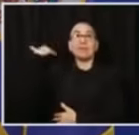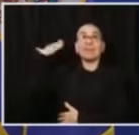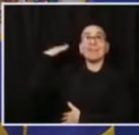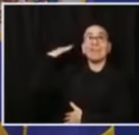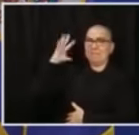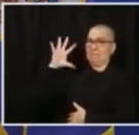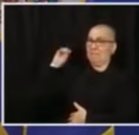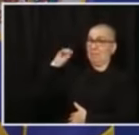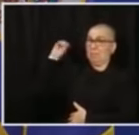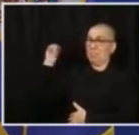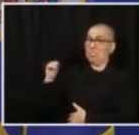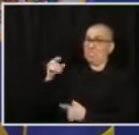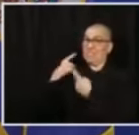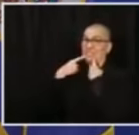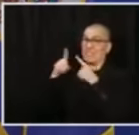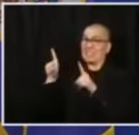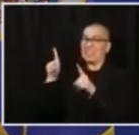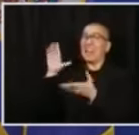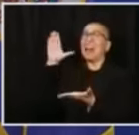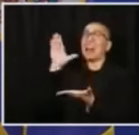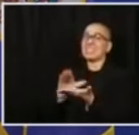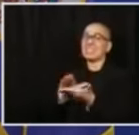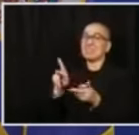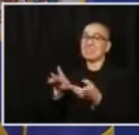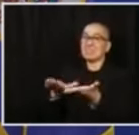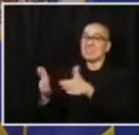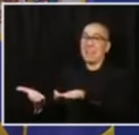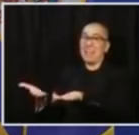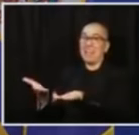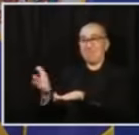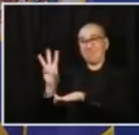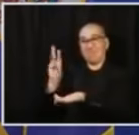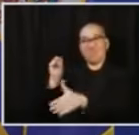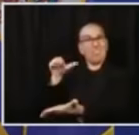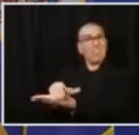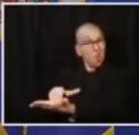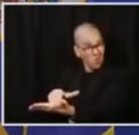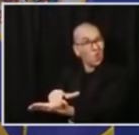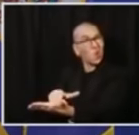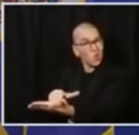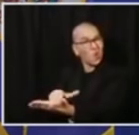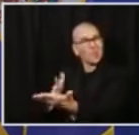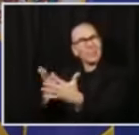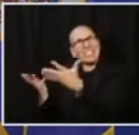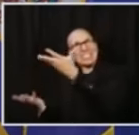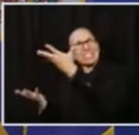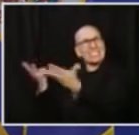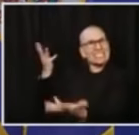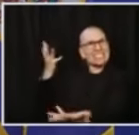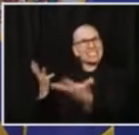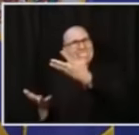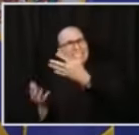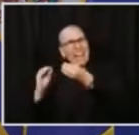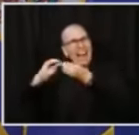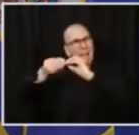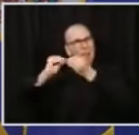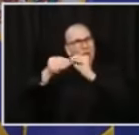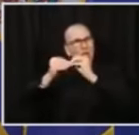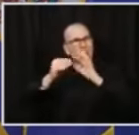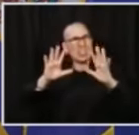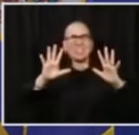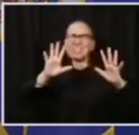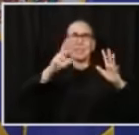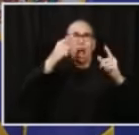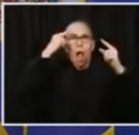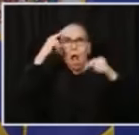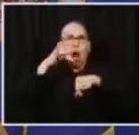60,000 people would die before we got everybody vaccinated. It highlights again, we have got to stop the community spread. We have